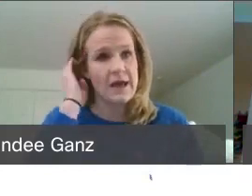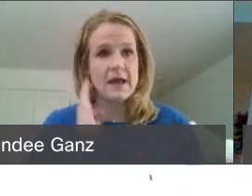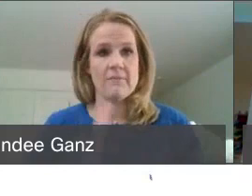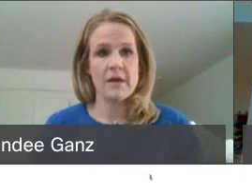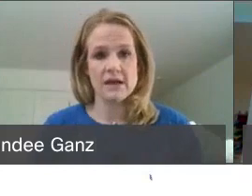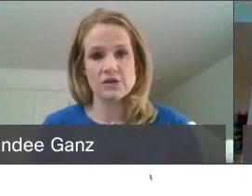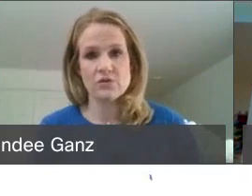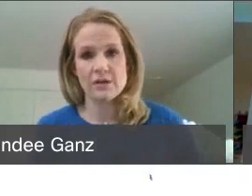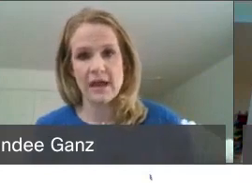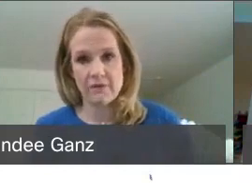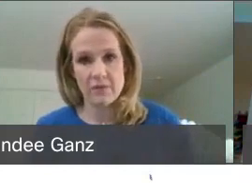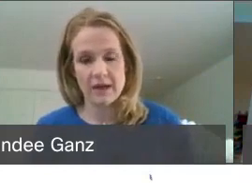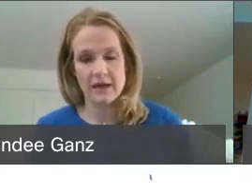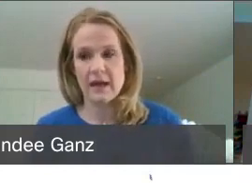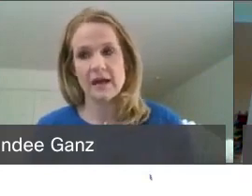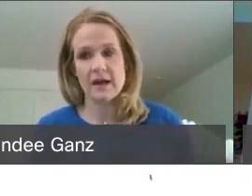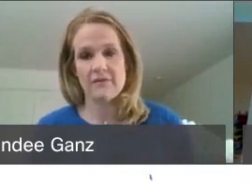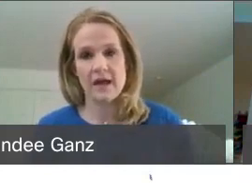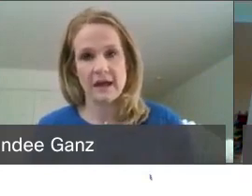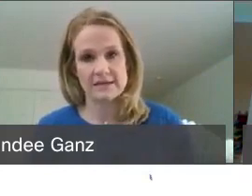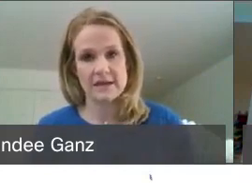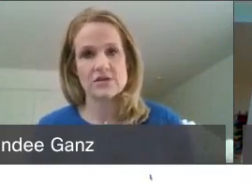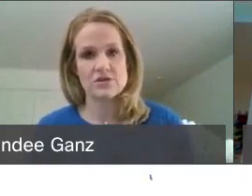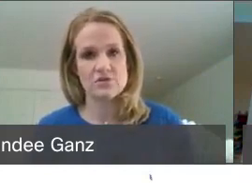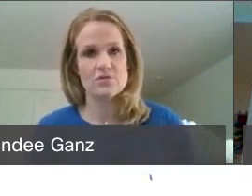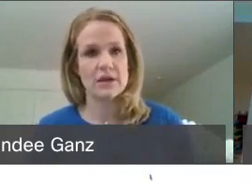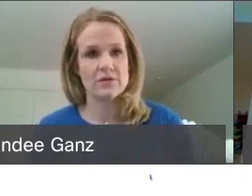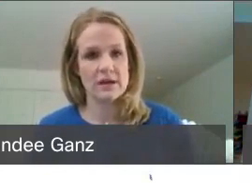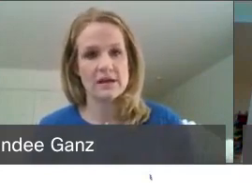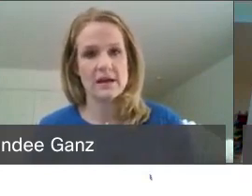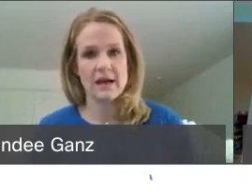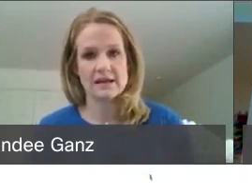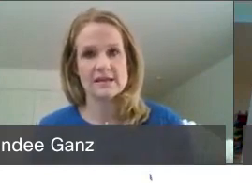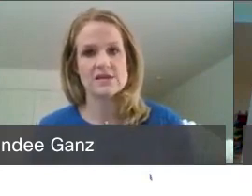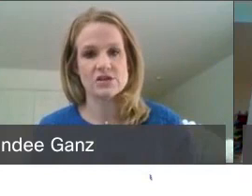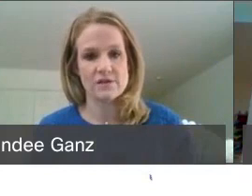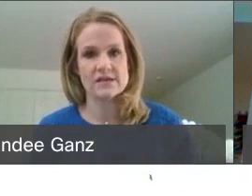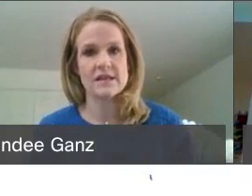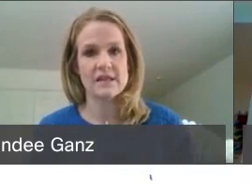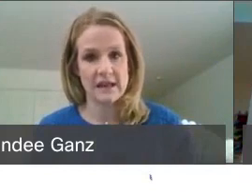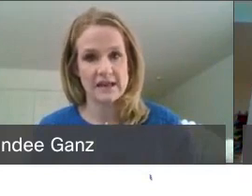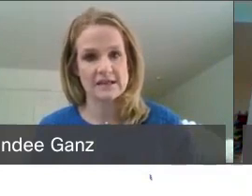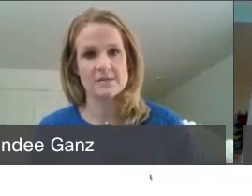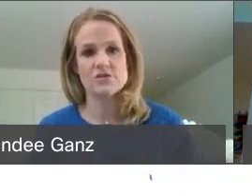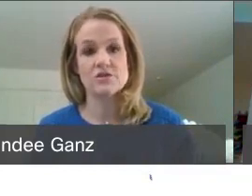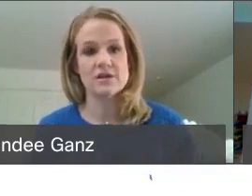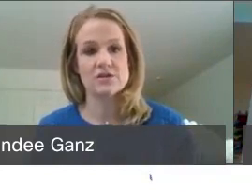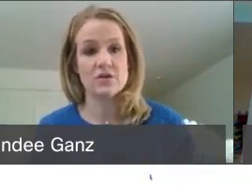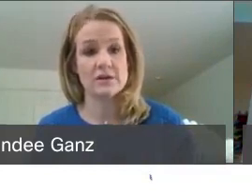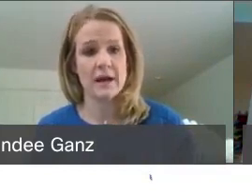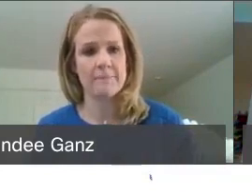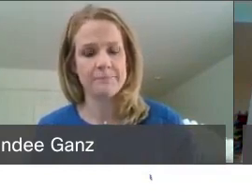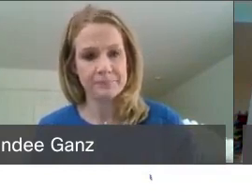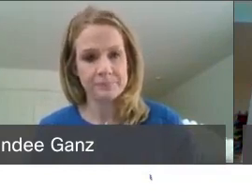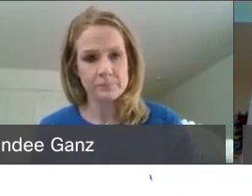equity and making sure that everybody can have access to internet and access to services that they need, especially during this